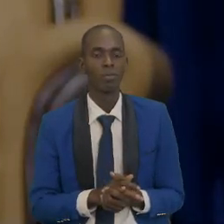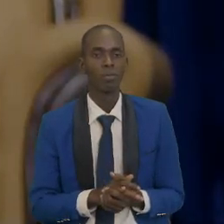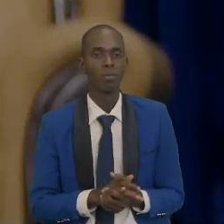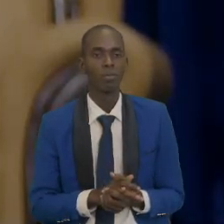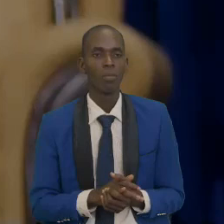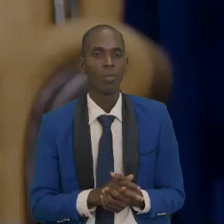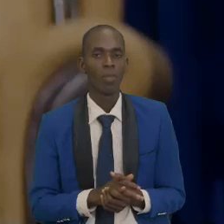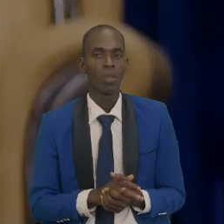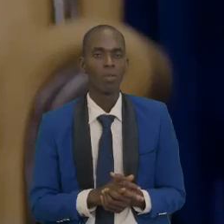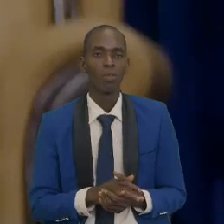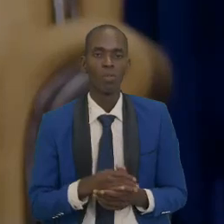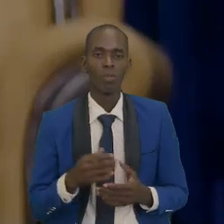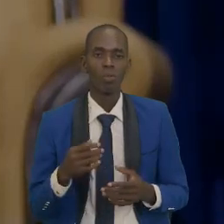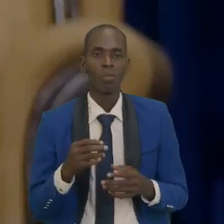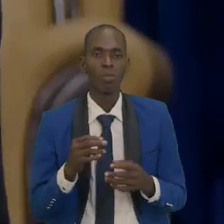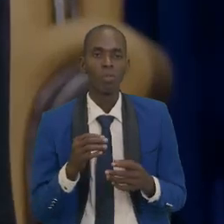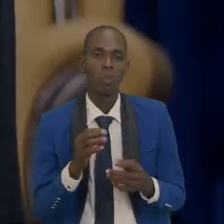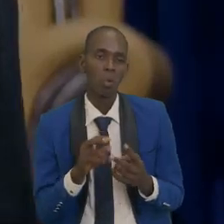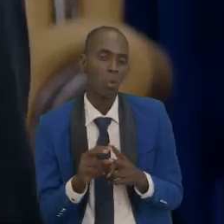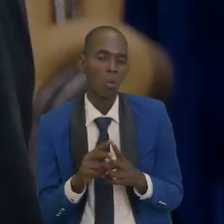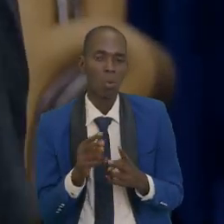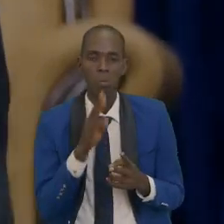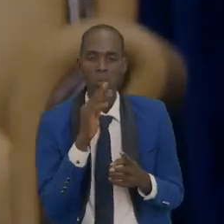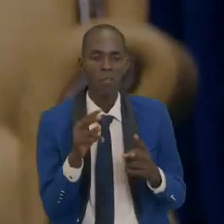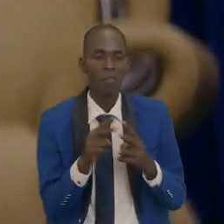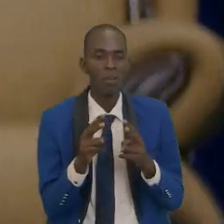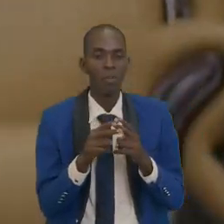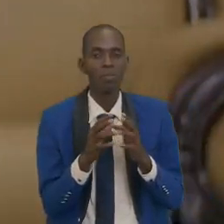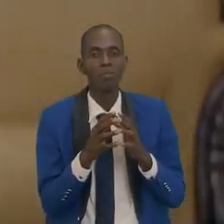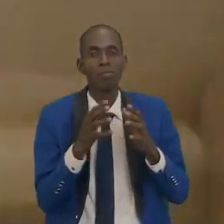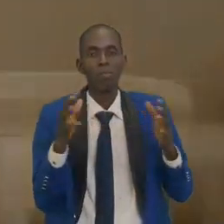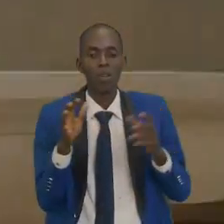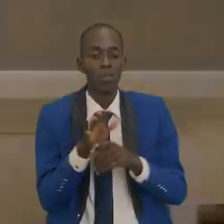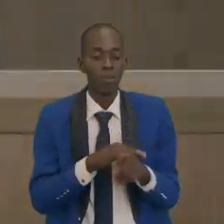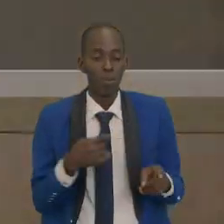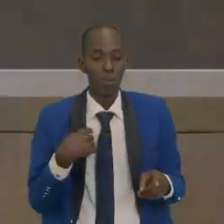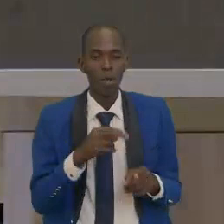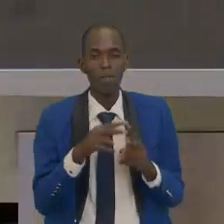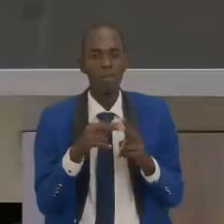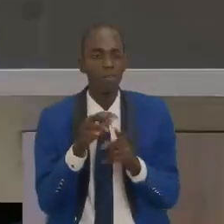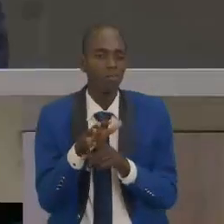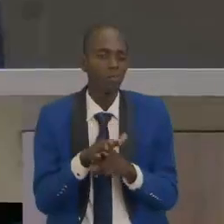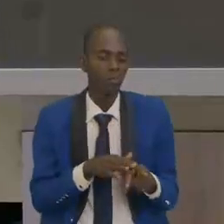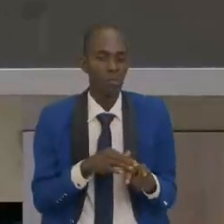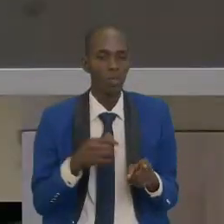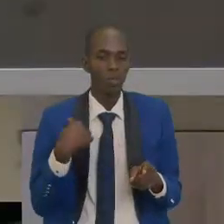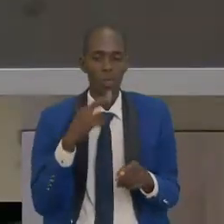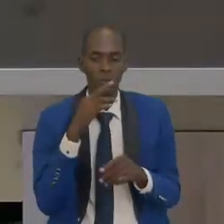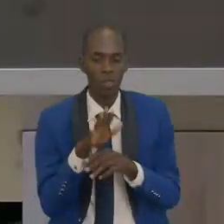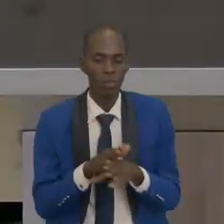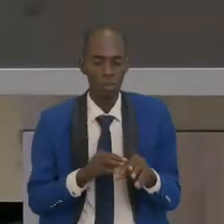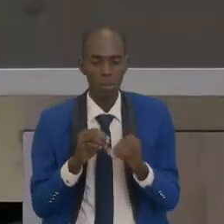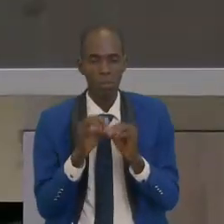very much slothful was thoughtful in prayer was